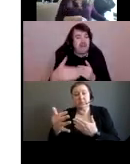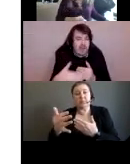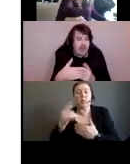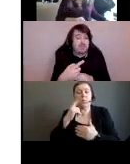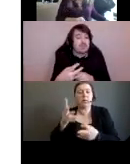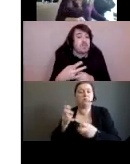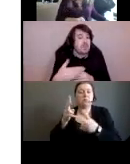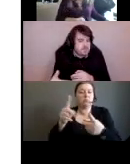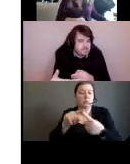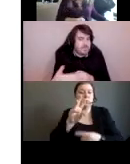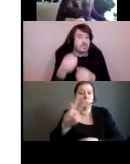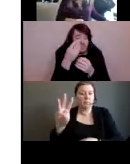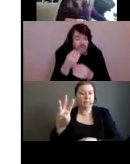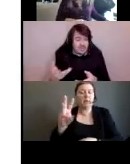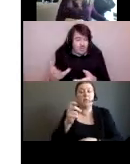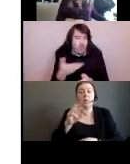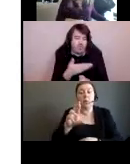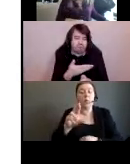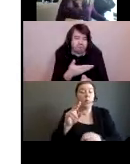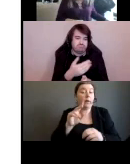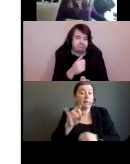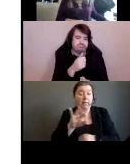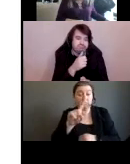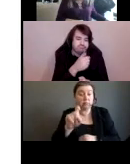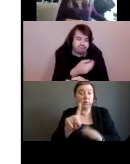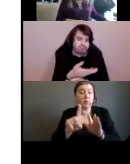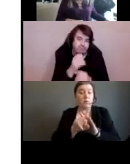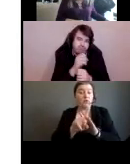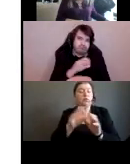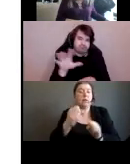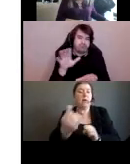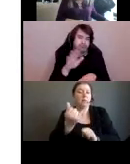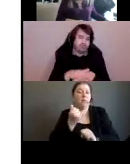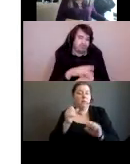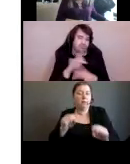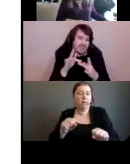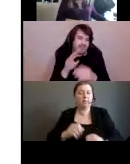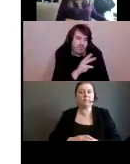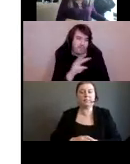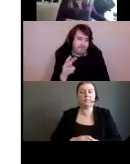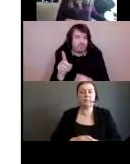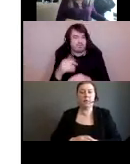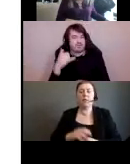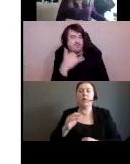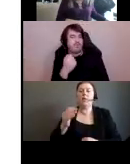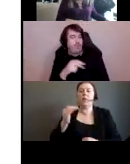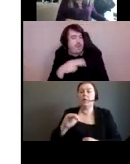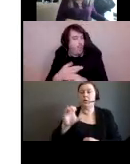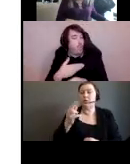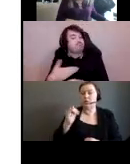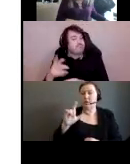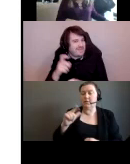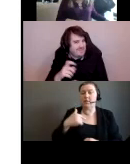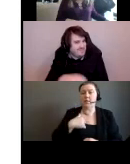or for people calling in asking questions as well. And I see also a lot of questions. I'm able to open